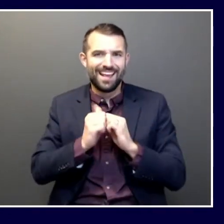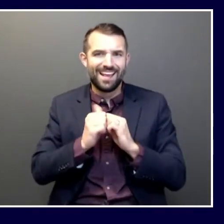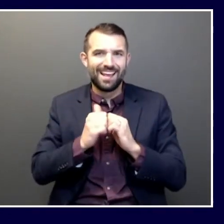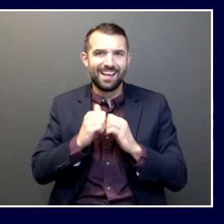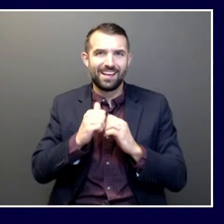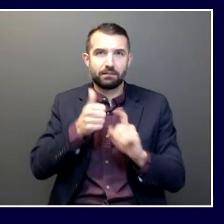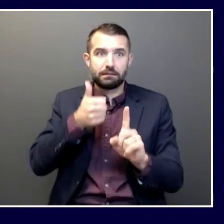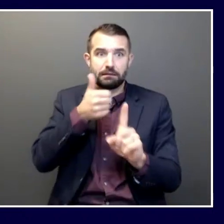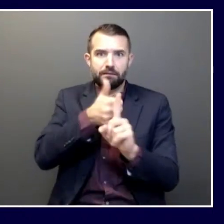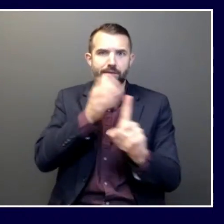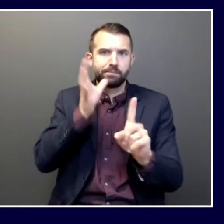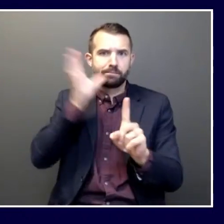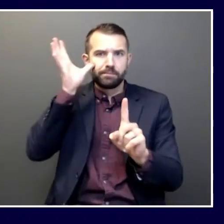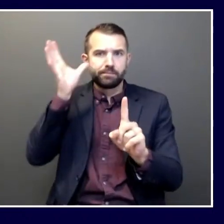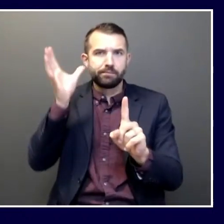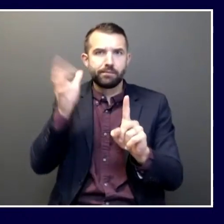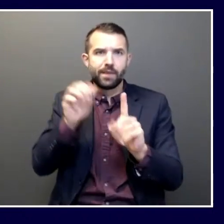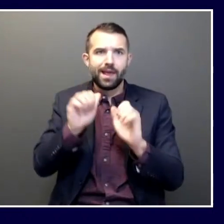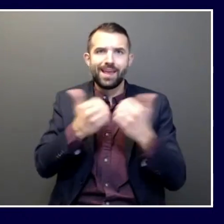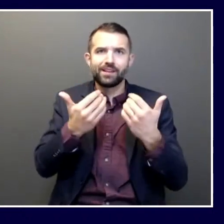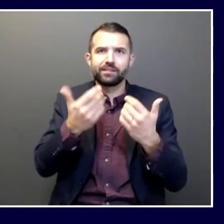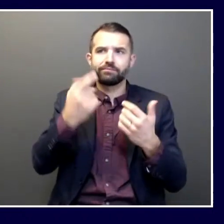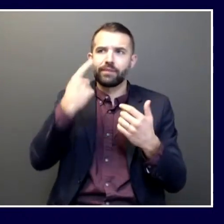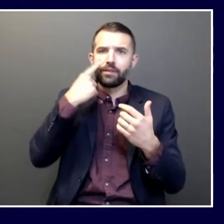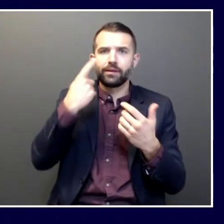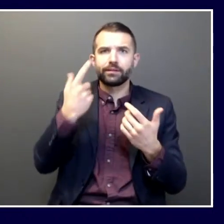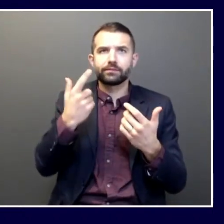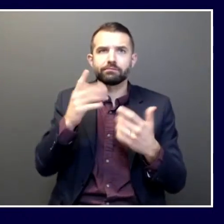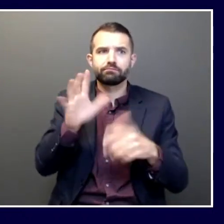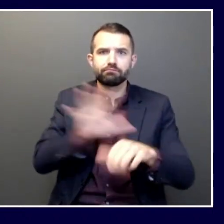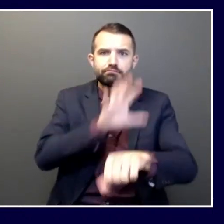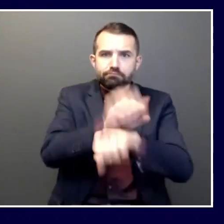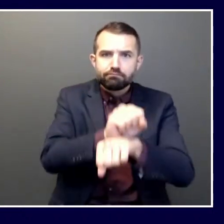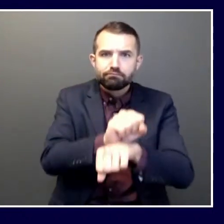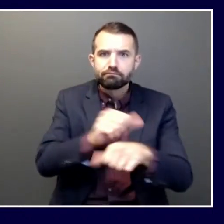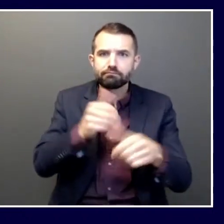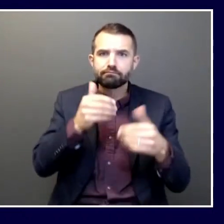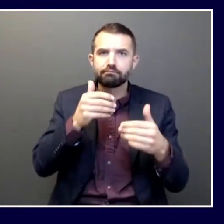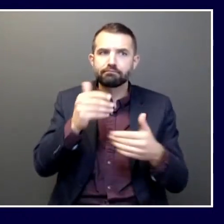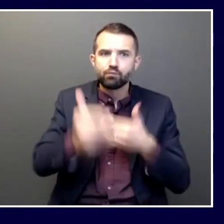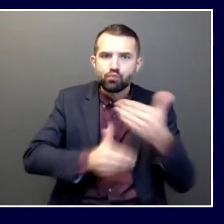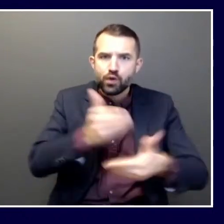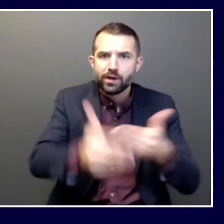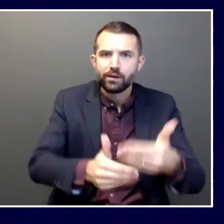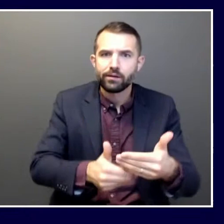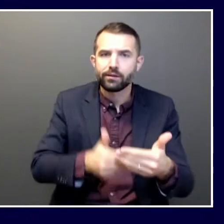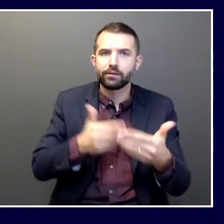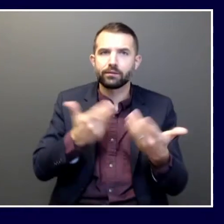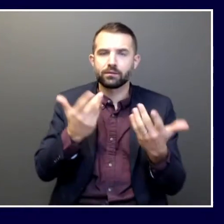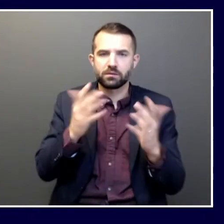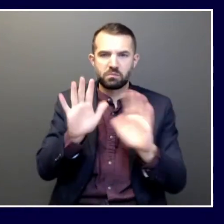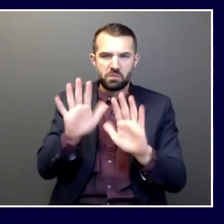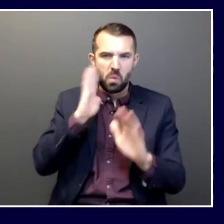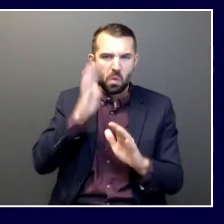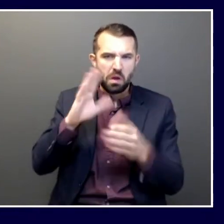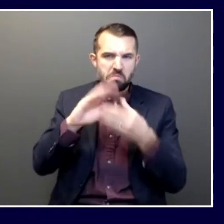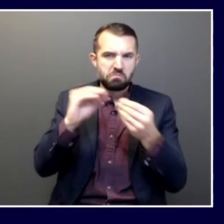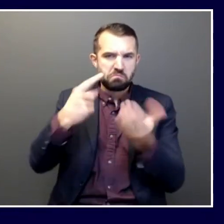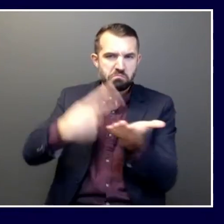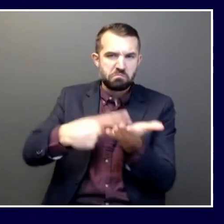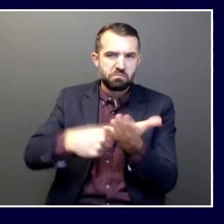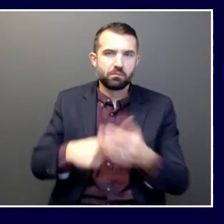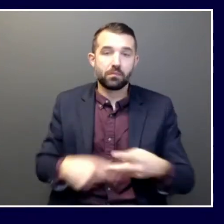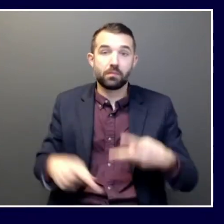doing that. Let's start with the why. Now, vaccination is one of the best tools that we